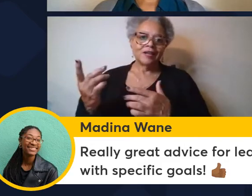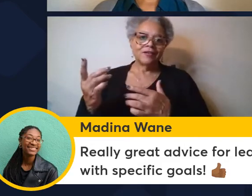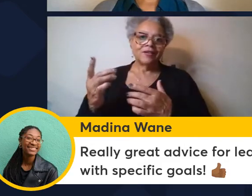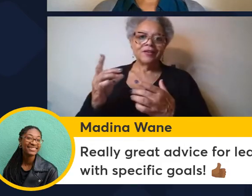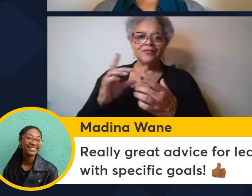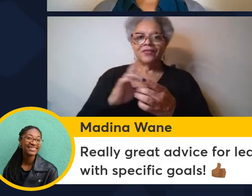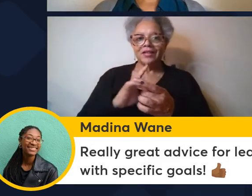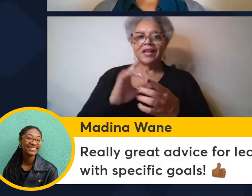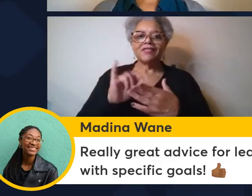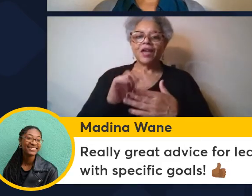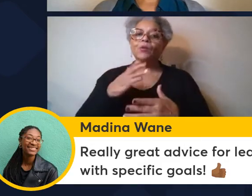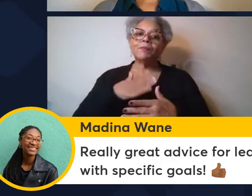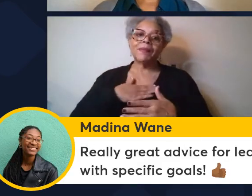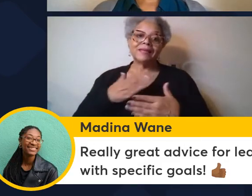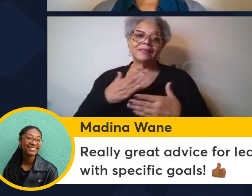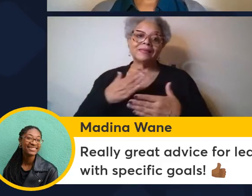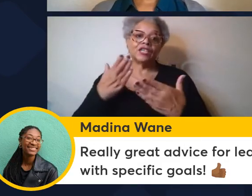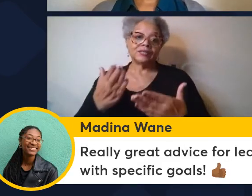So that would be my suggestion.